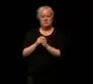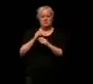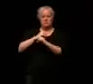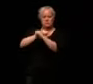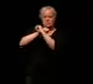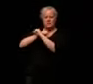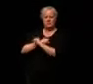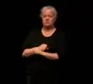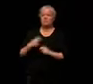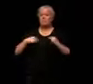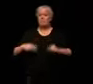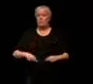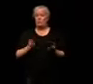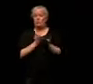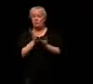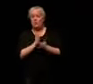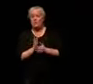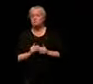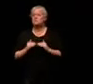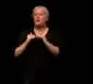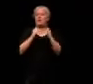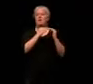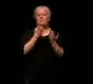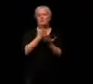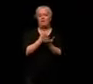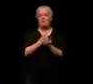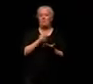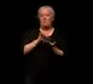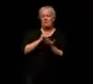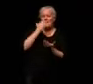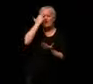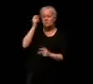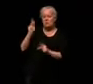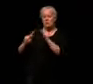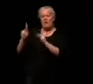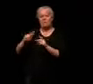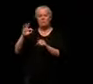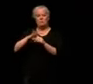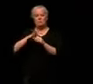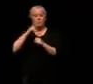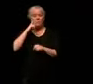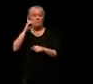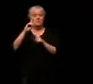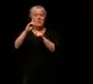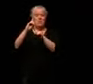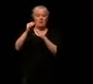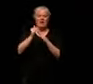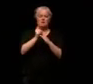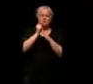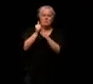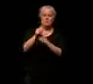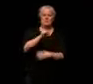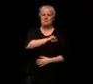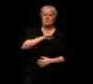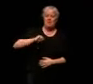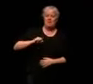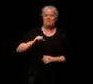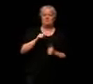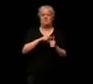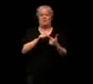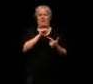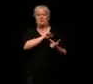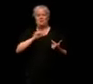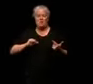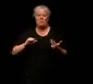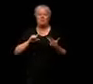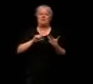is exactly why New Yorkers. That elected us to lead the Senate. The Assembly. And the Executive Office. That's the right